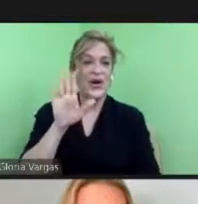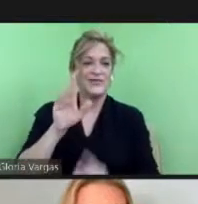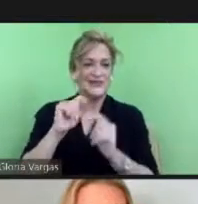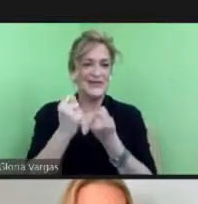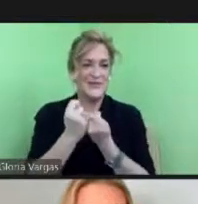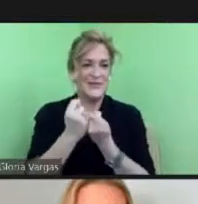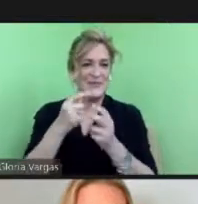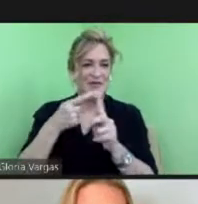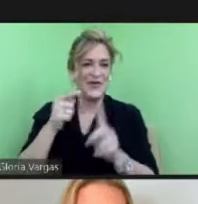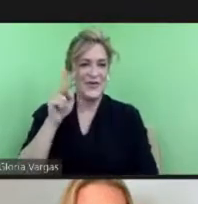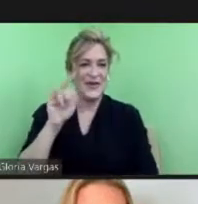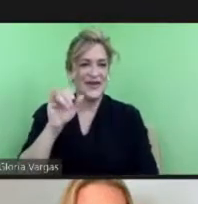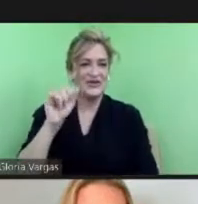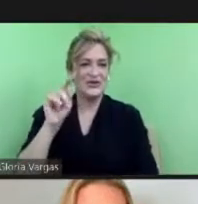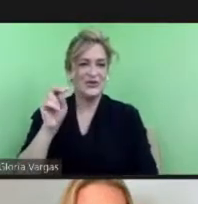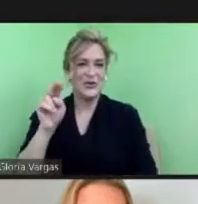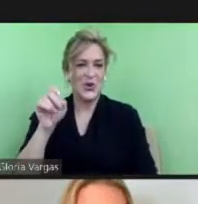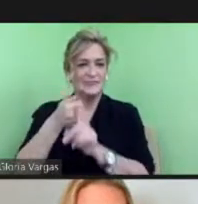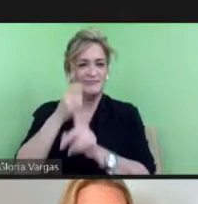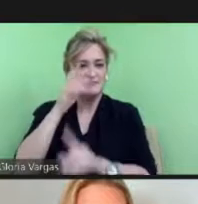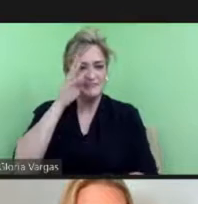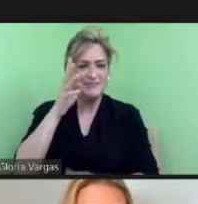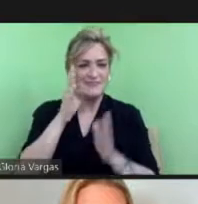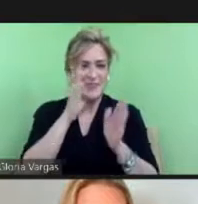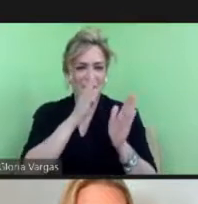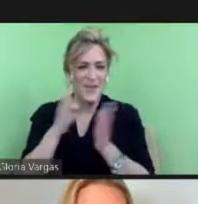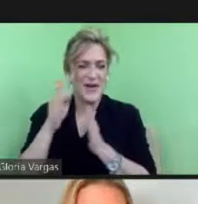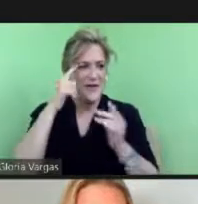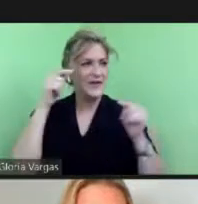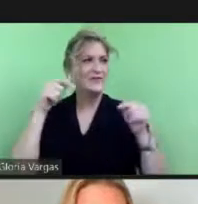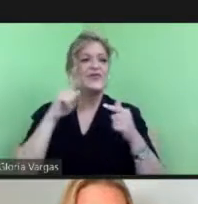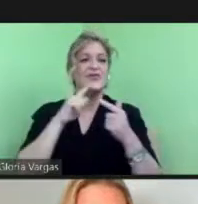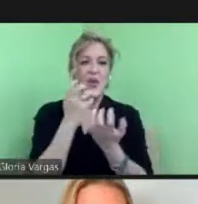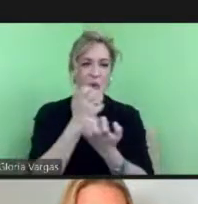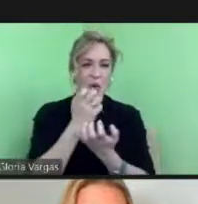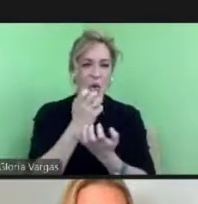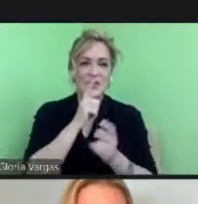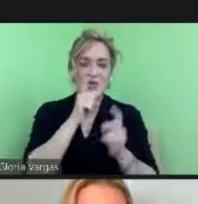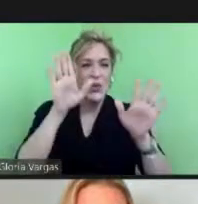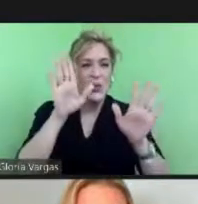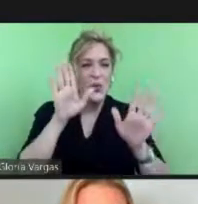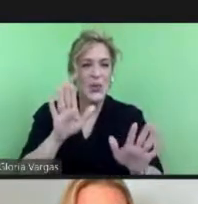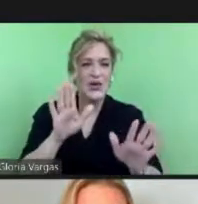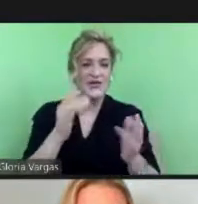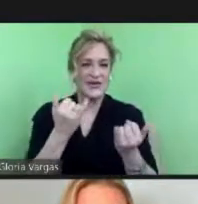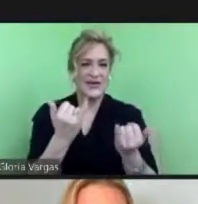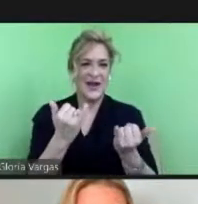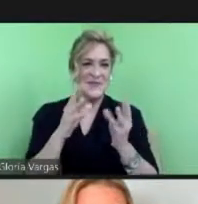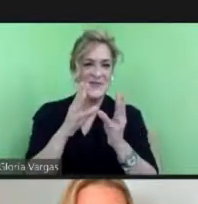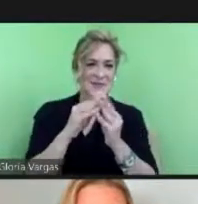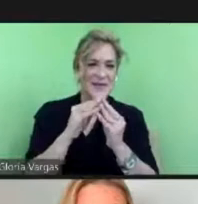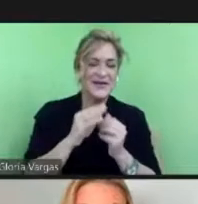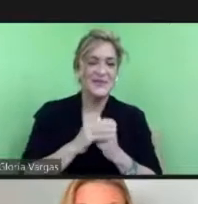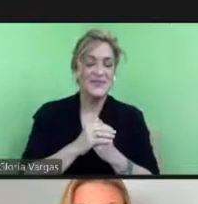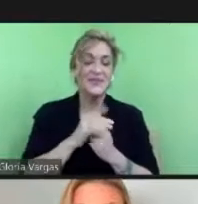have brought together and put together this awesome and wonderful partner channel session. And it is really